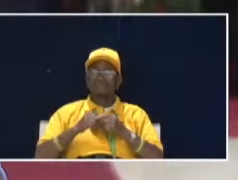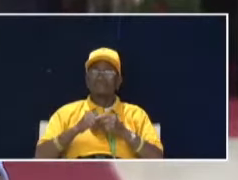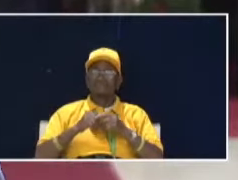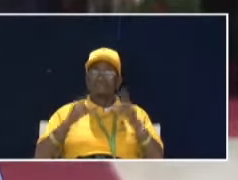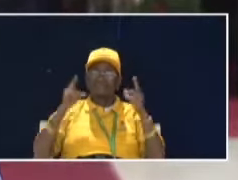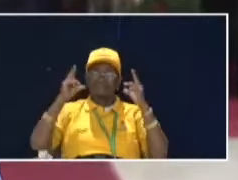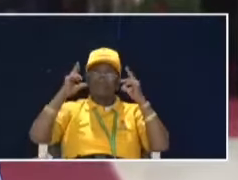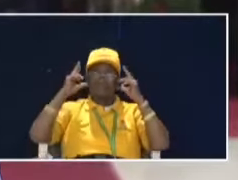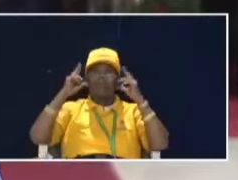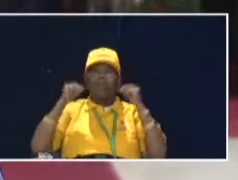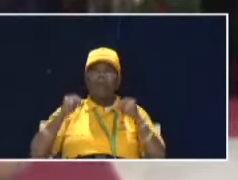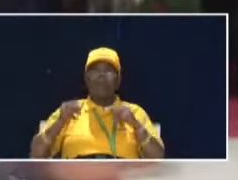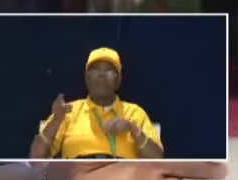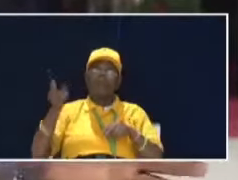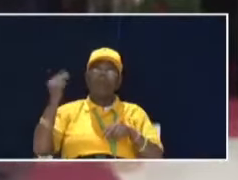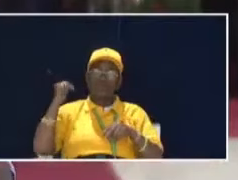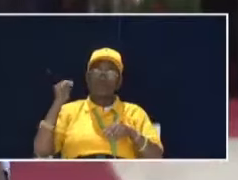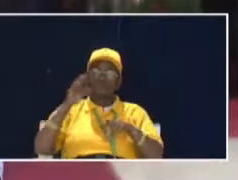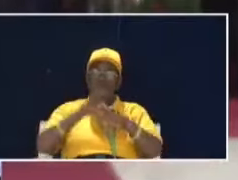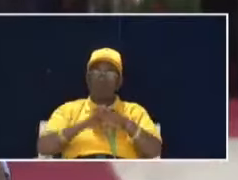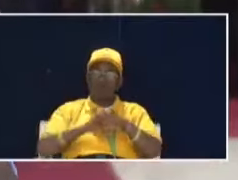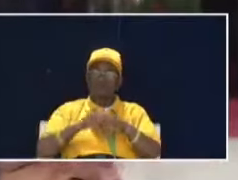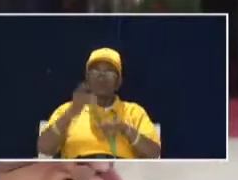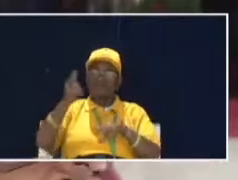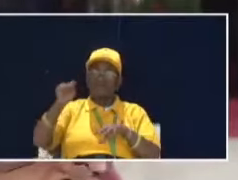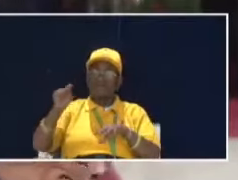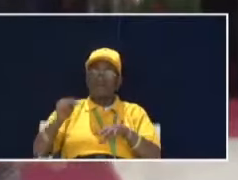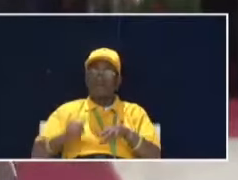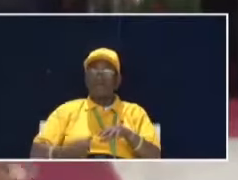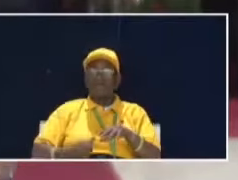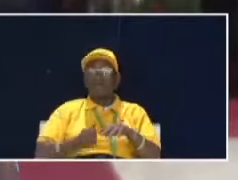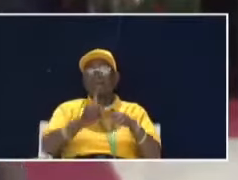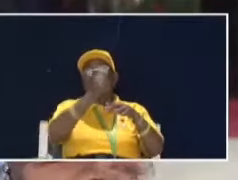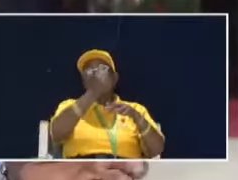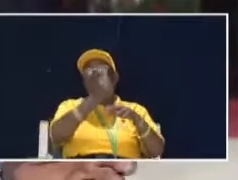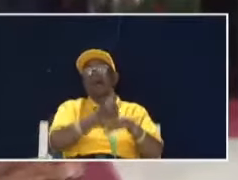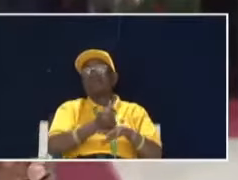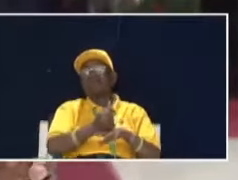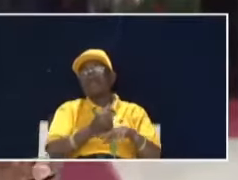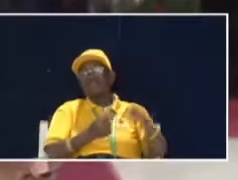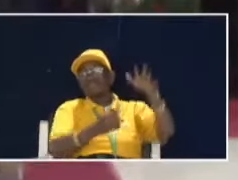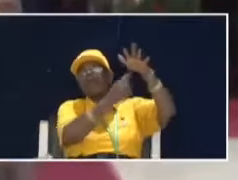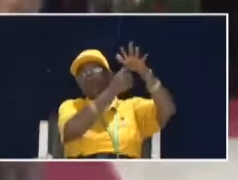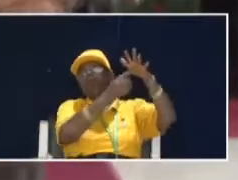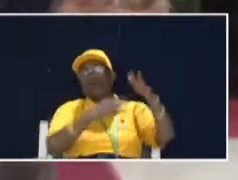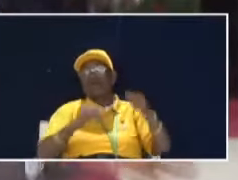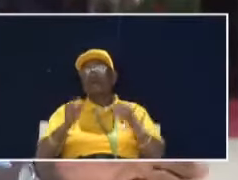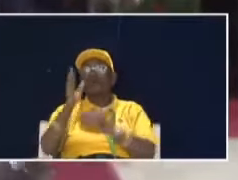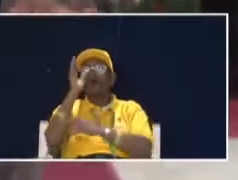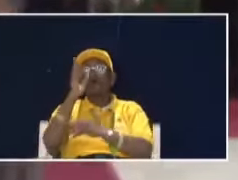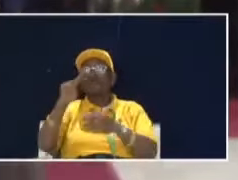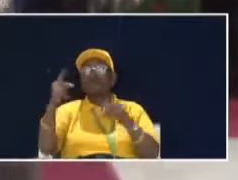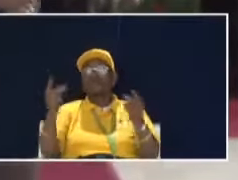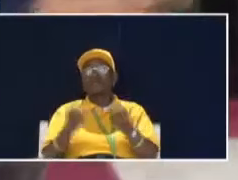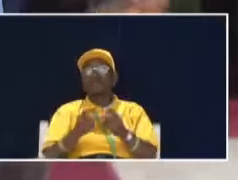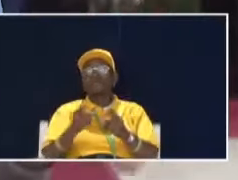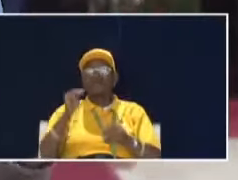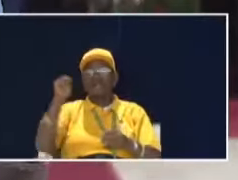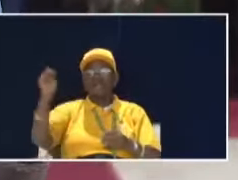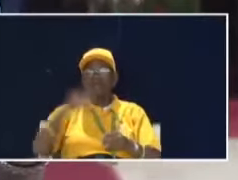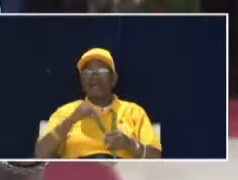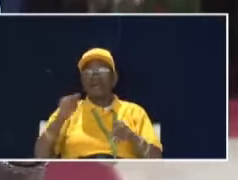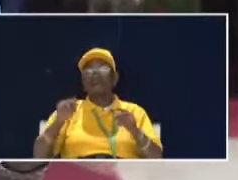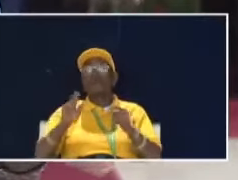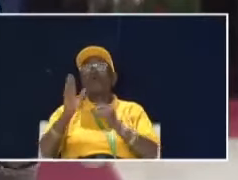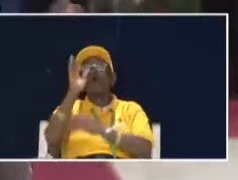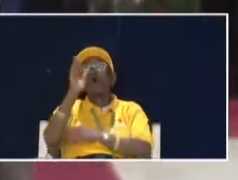Moses was on the mountaintop. God repositioned him. Then God paid him a visit. He saw